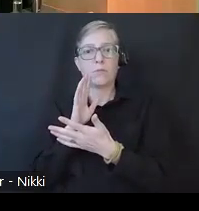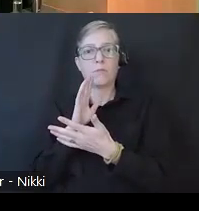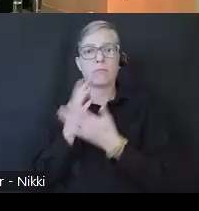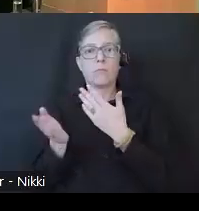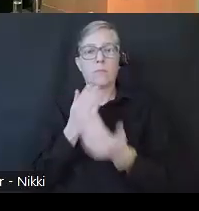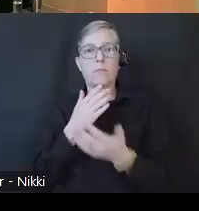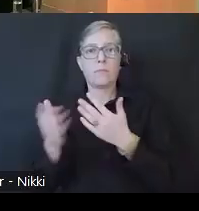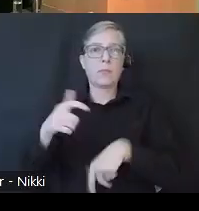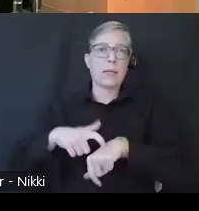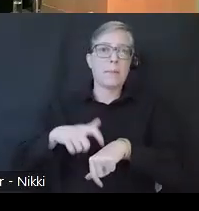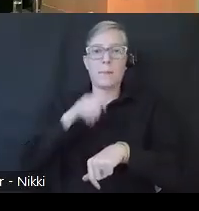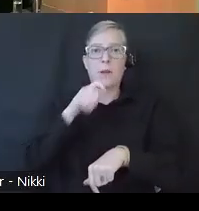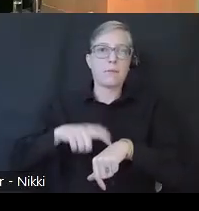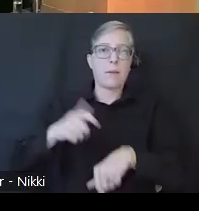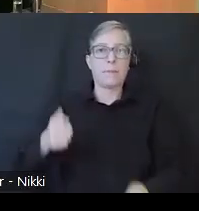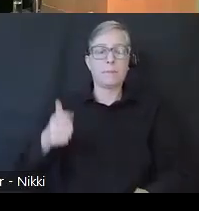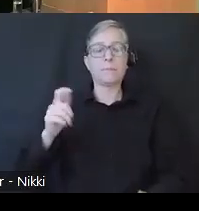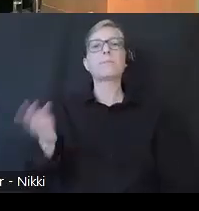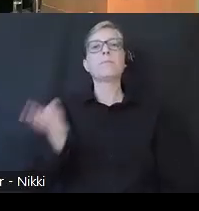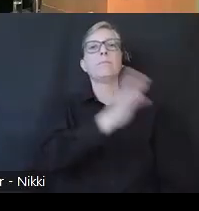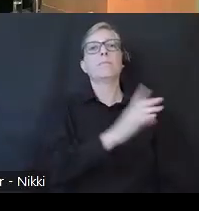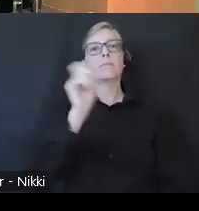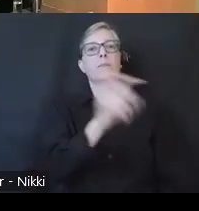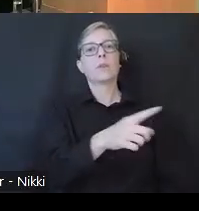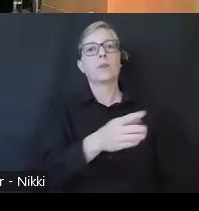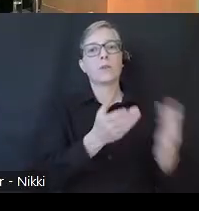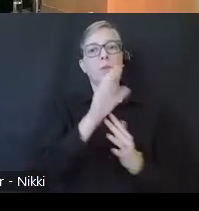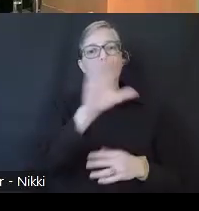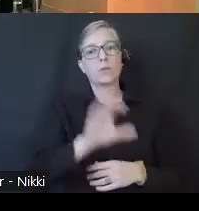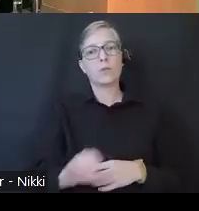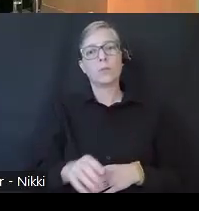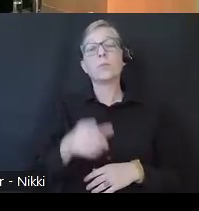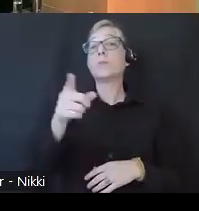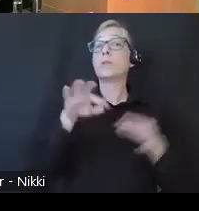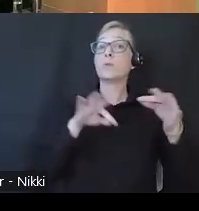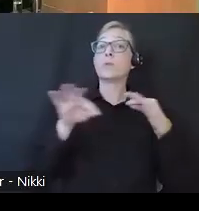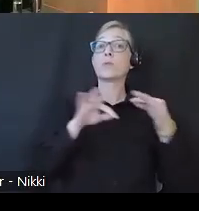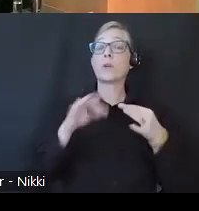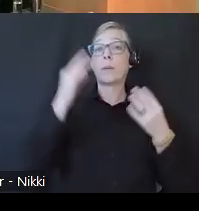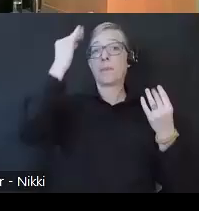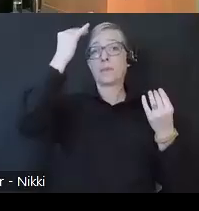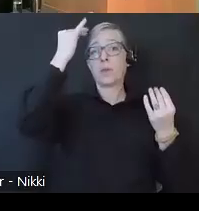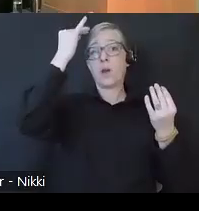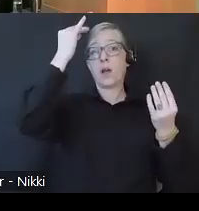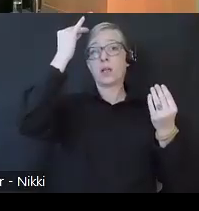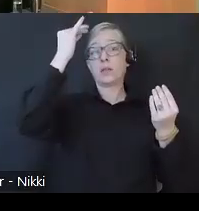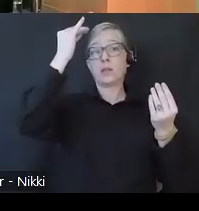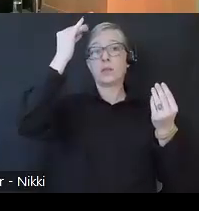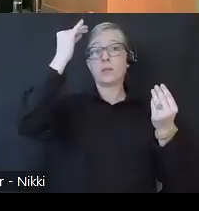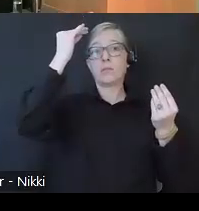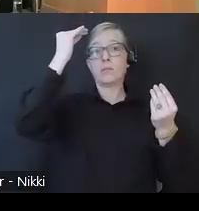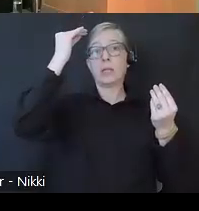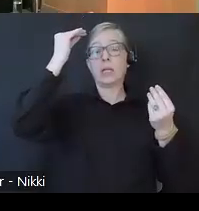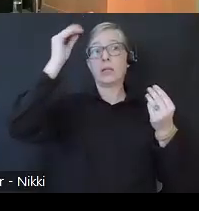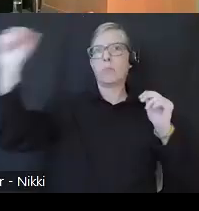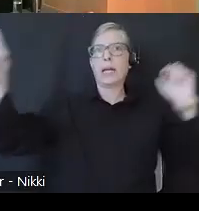Okay, now we'll take a question from over Zoom. You described thoughts being placed without voices. How